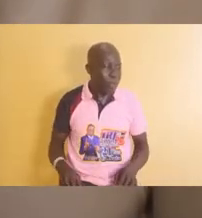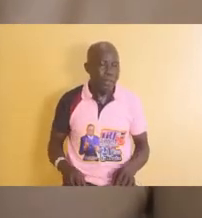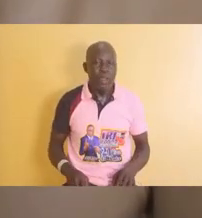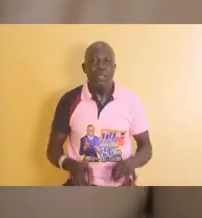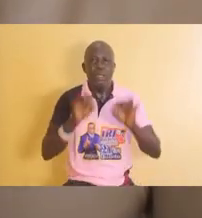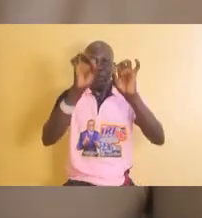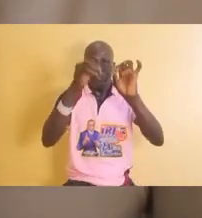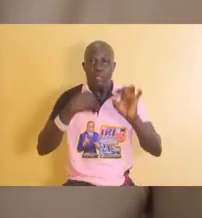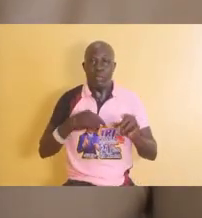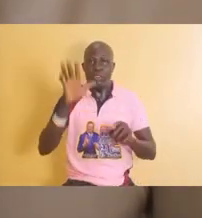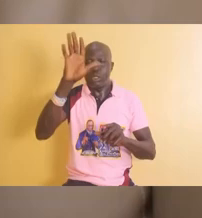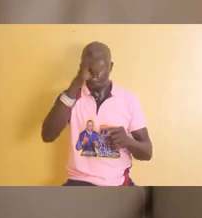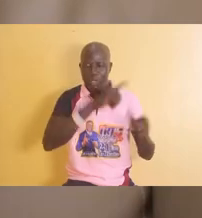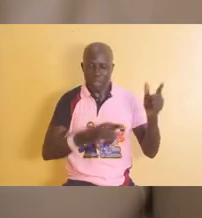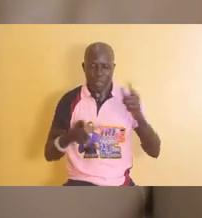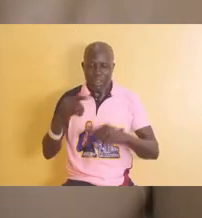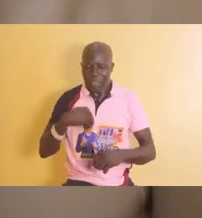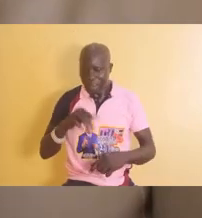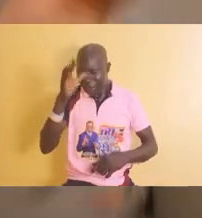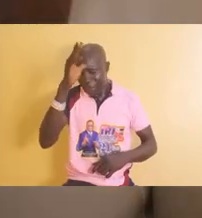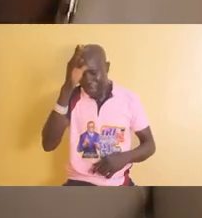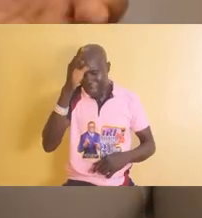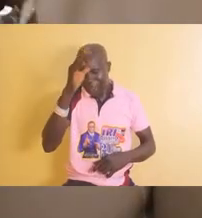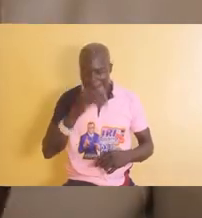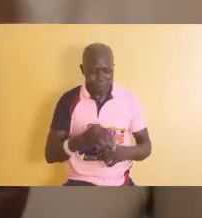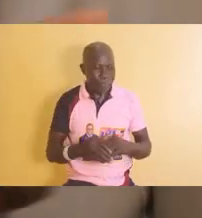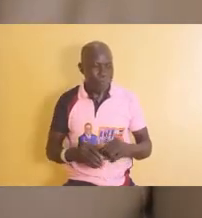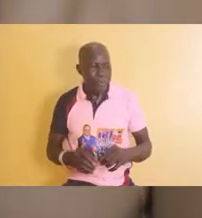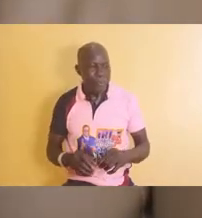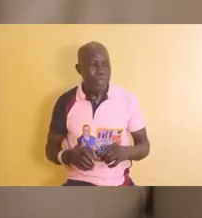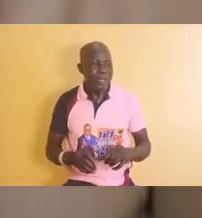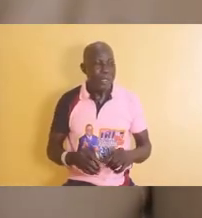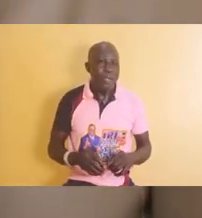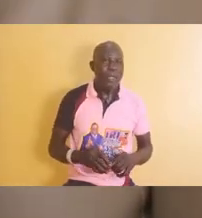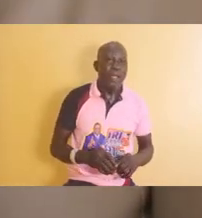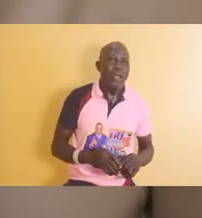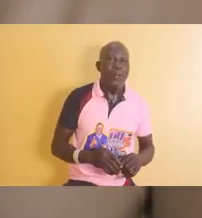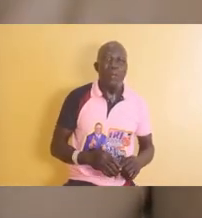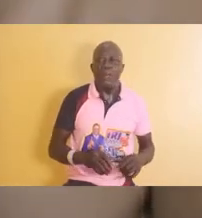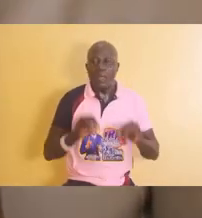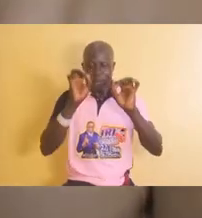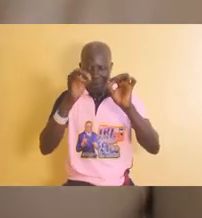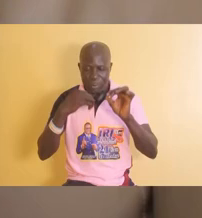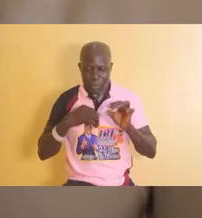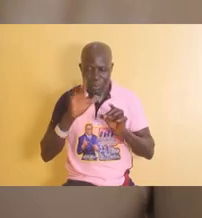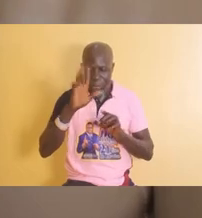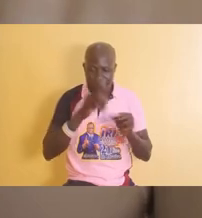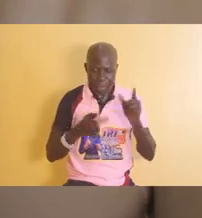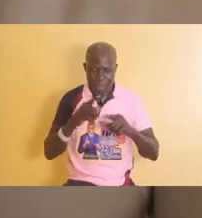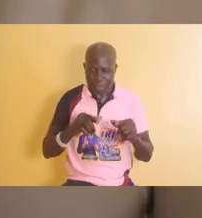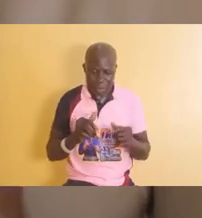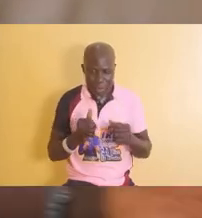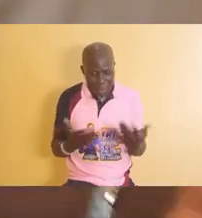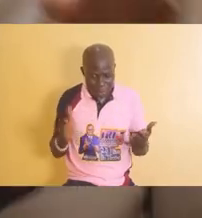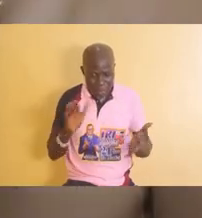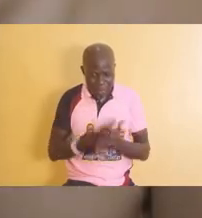Come in the dere, Baba, come in the dere. Oh yeah, come in the dere, Baba, come in the